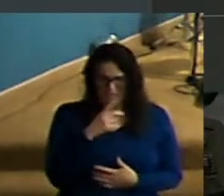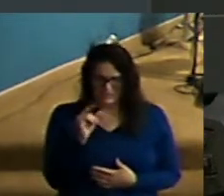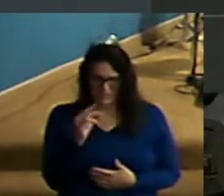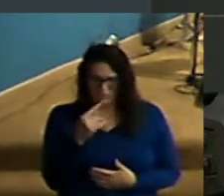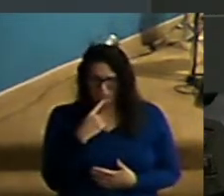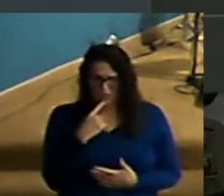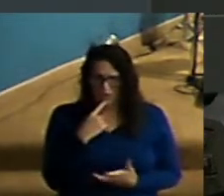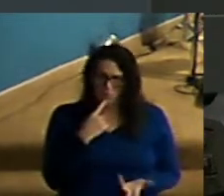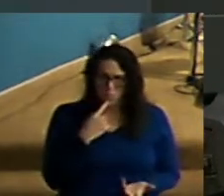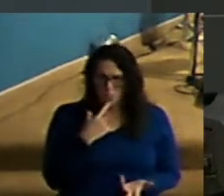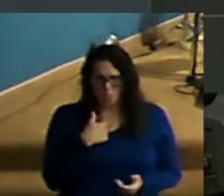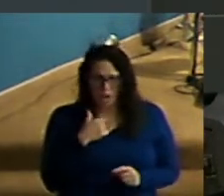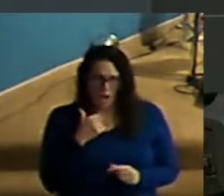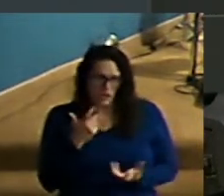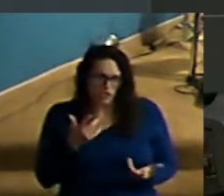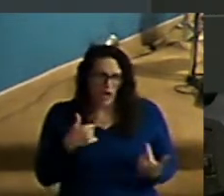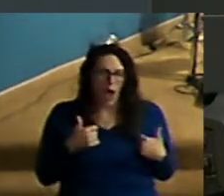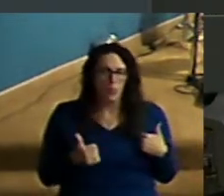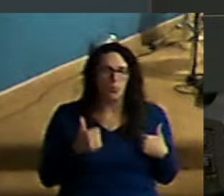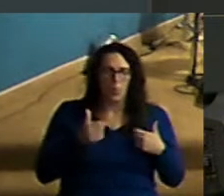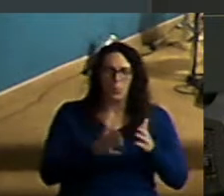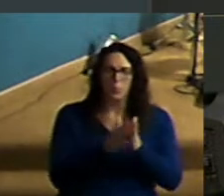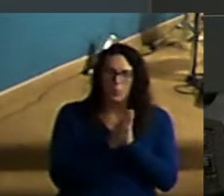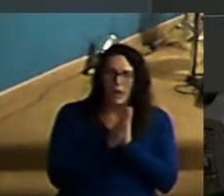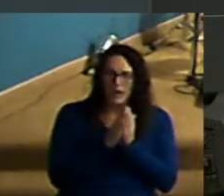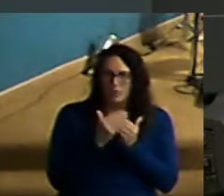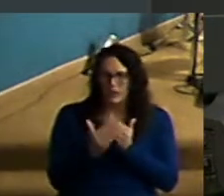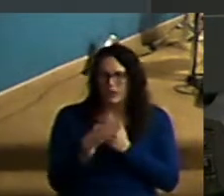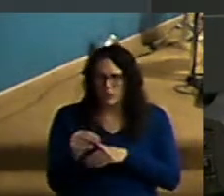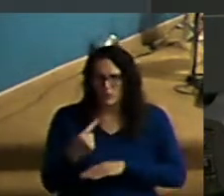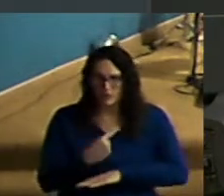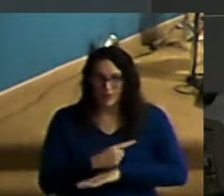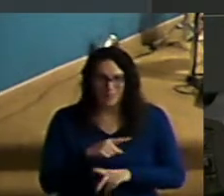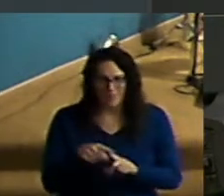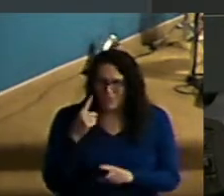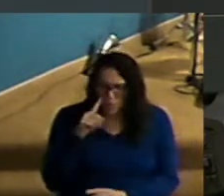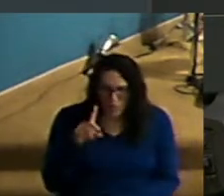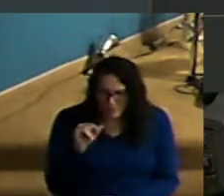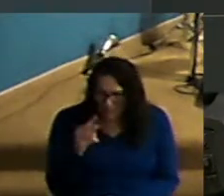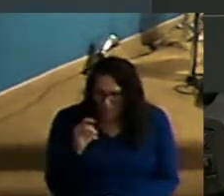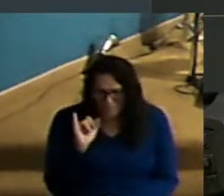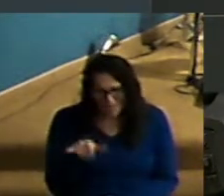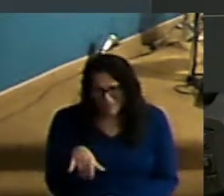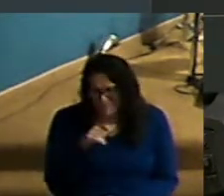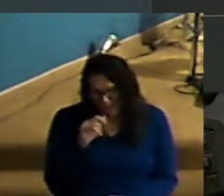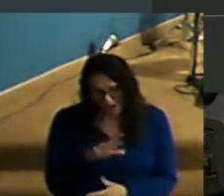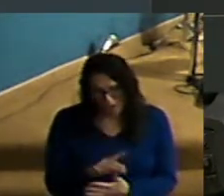won't pray for the next 30 days. But for Daniel, that wasn't an option.